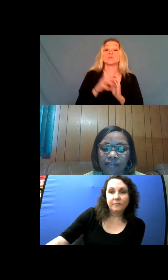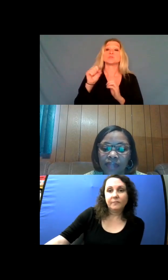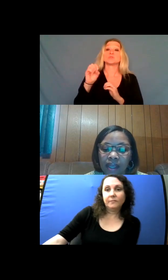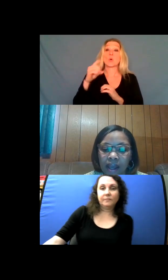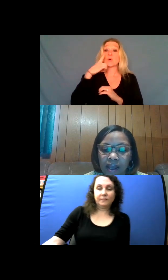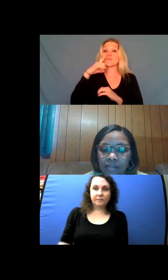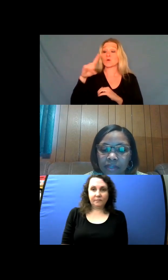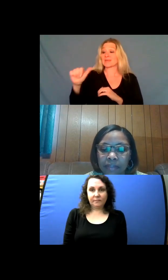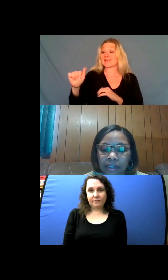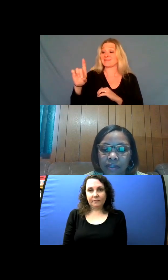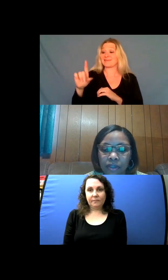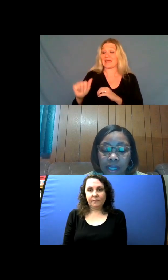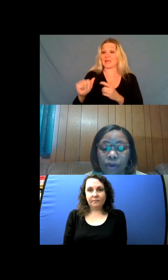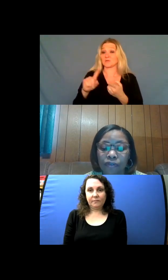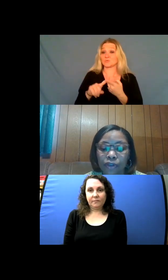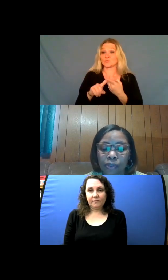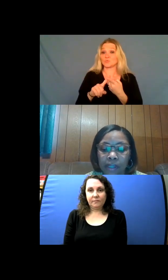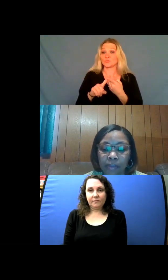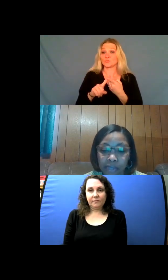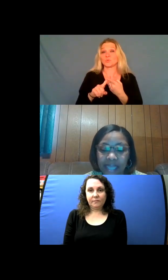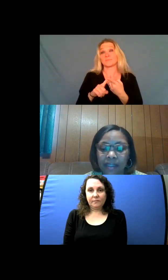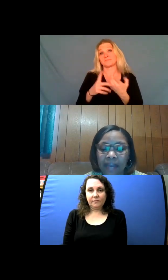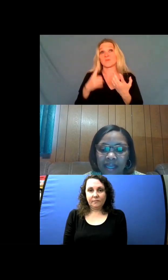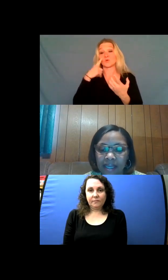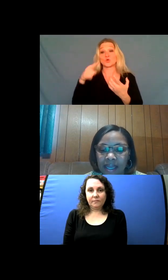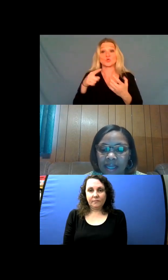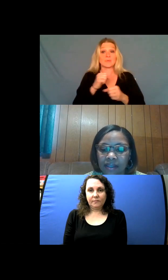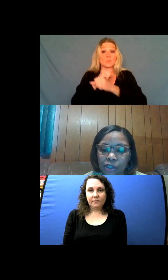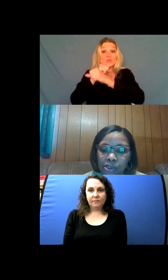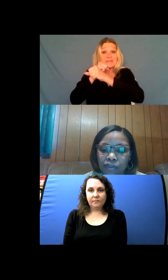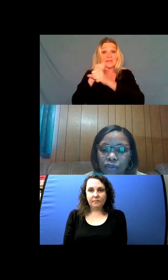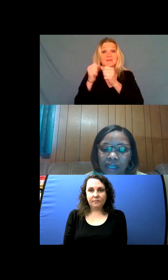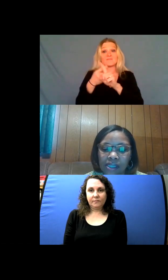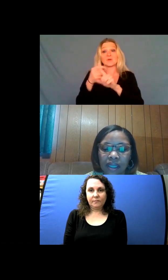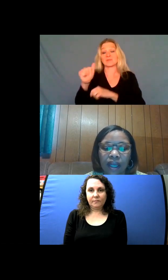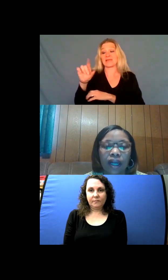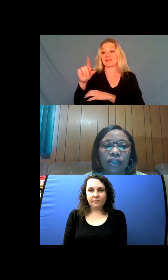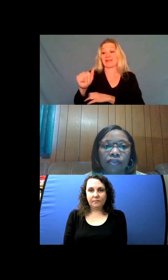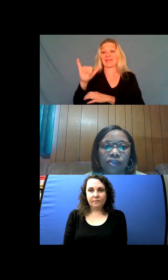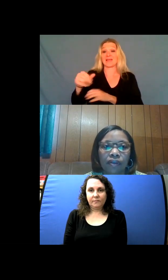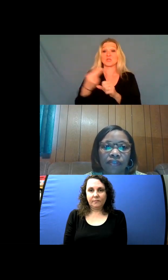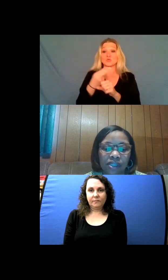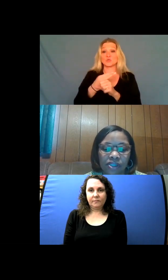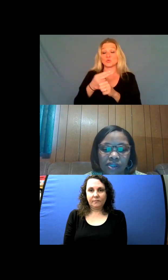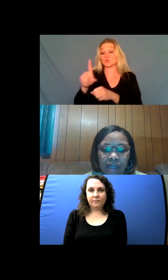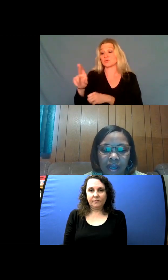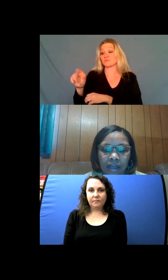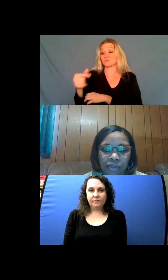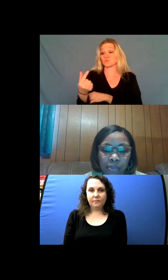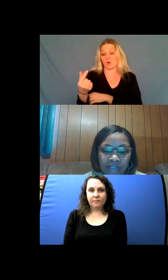ADA in order for you to be protected by the ADA, the use of drugs under a